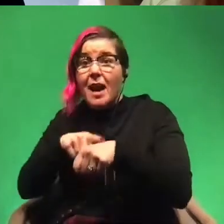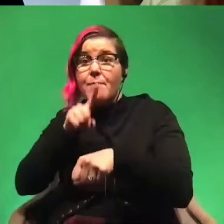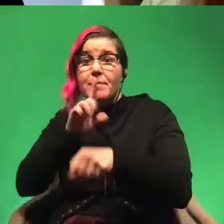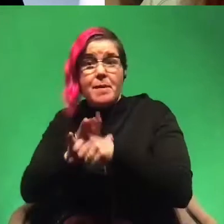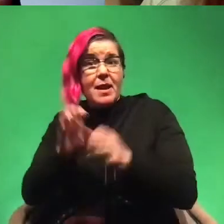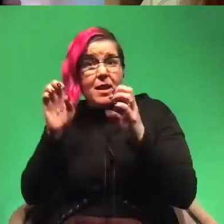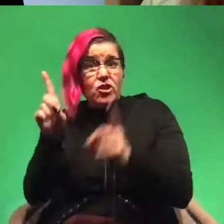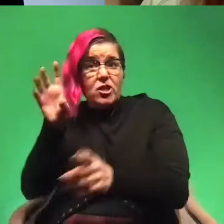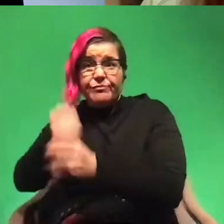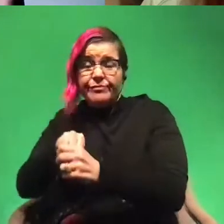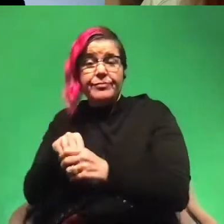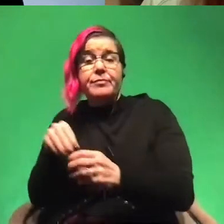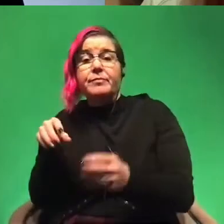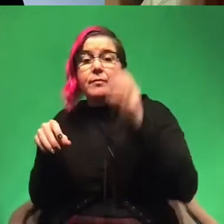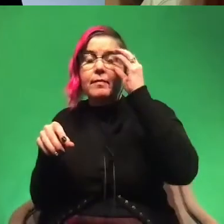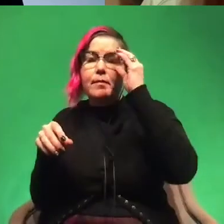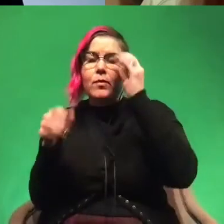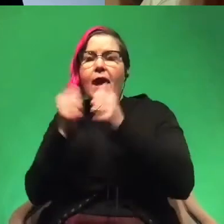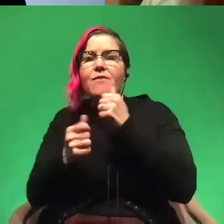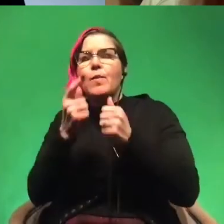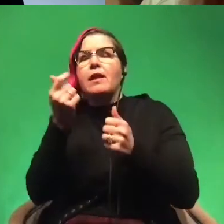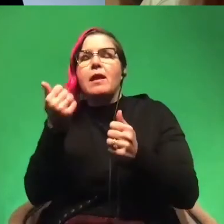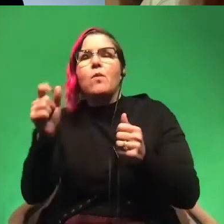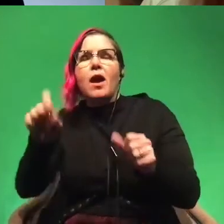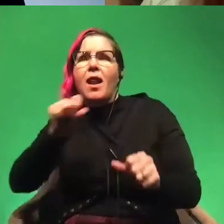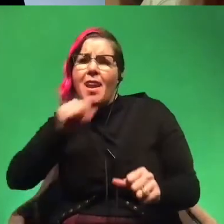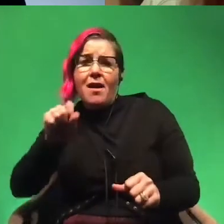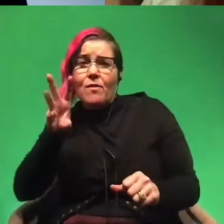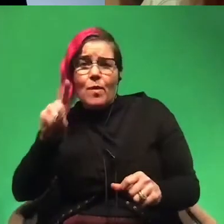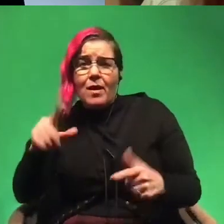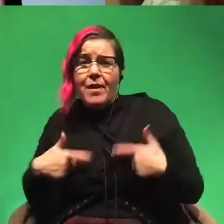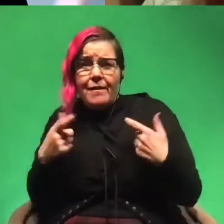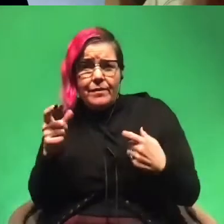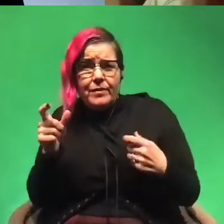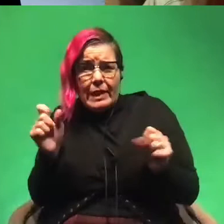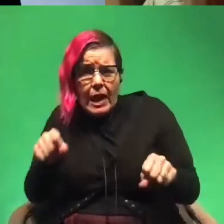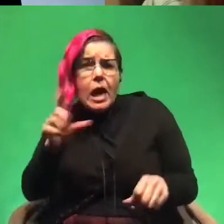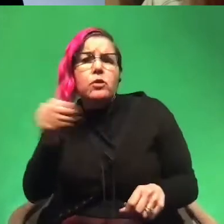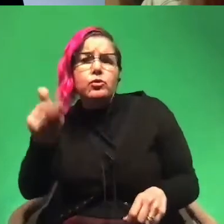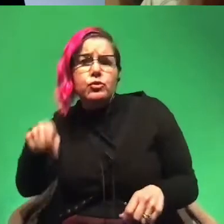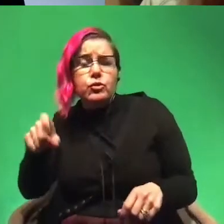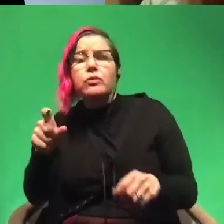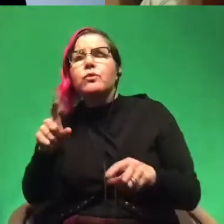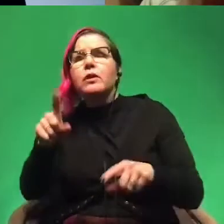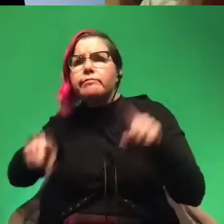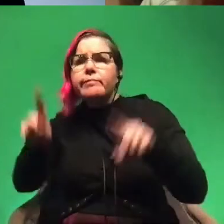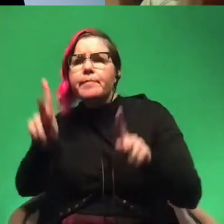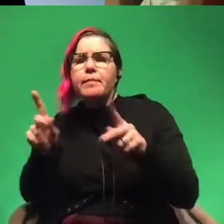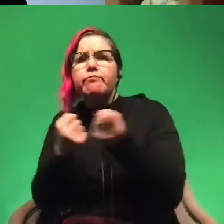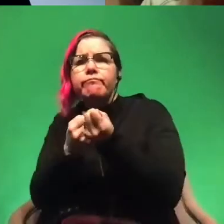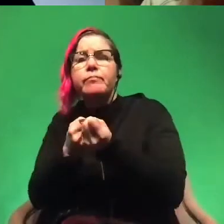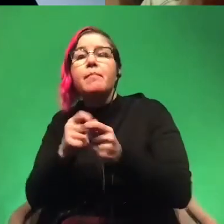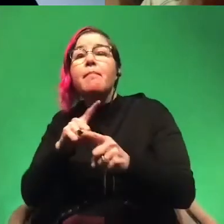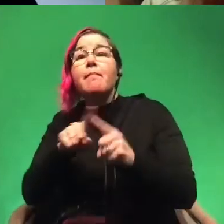education. Everybody and anybody can love wildlife, and they should, and it takes all sorts of people. But realistically, at the end of the